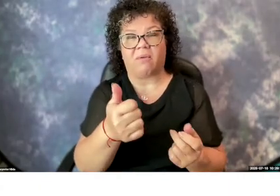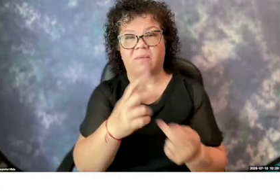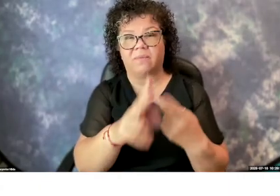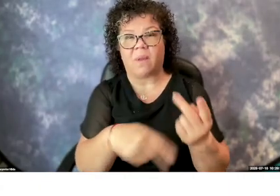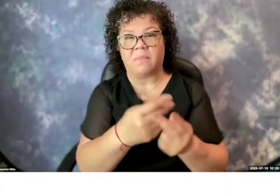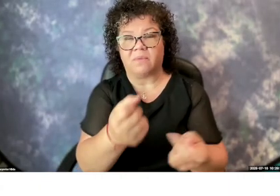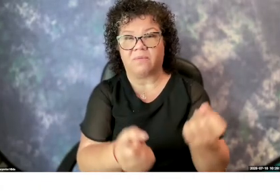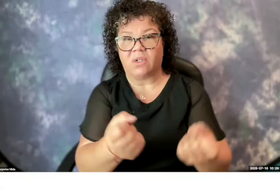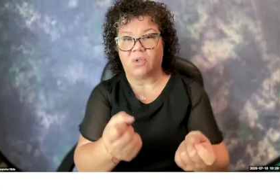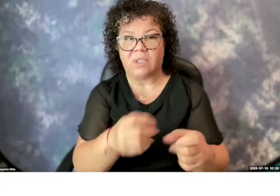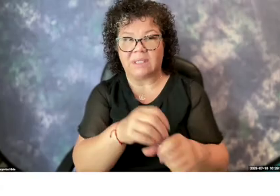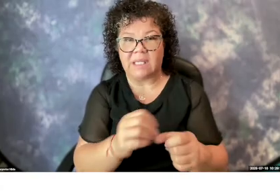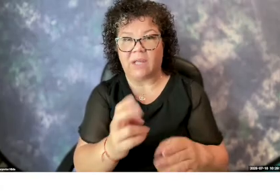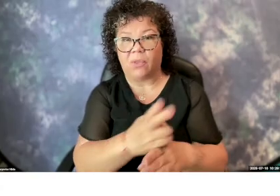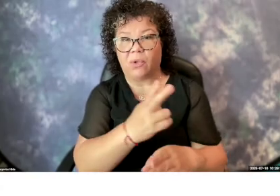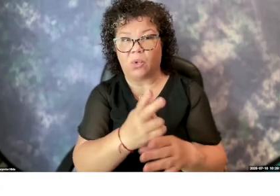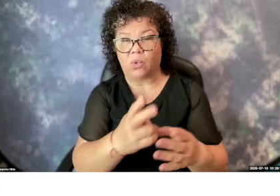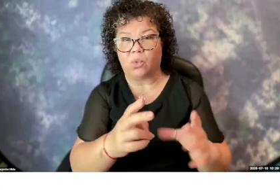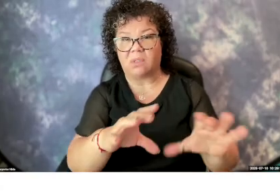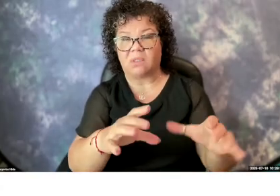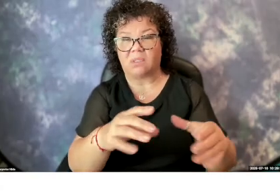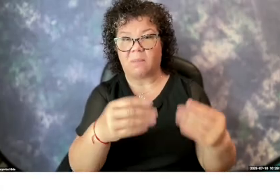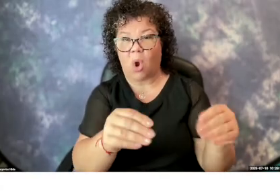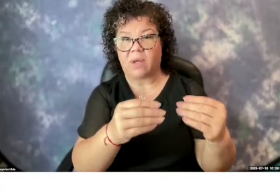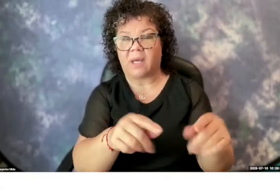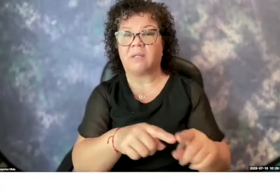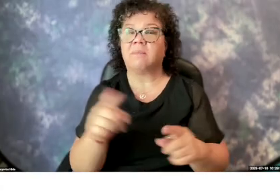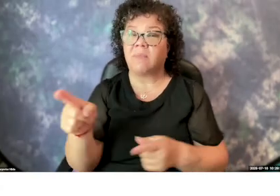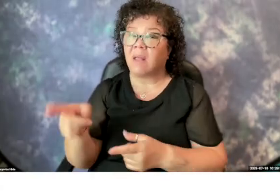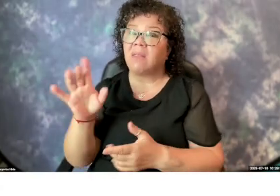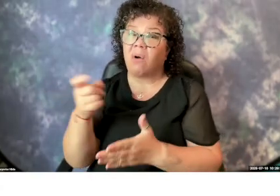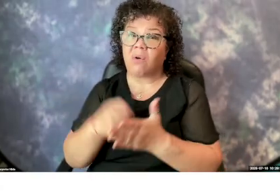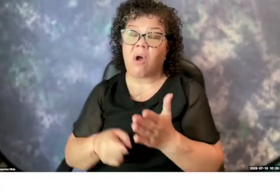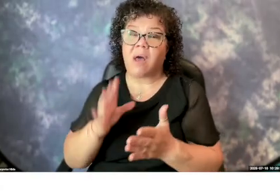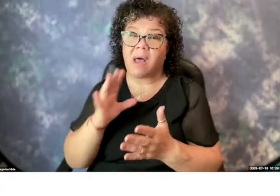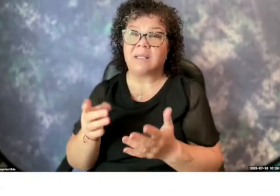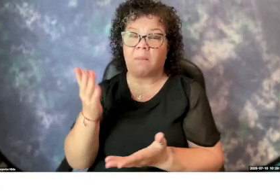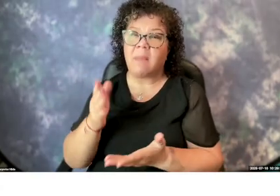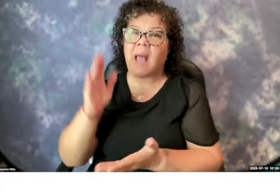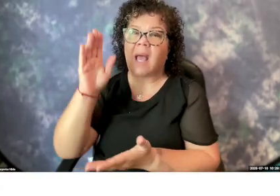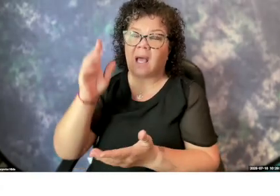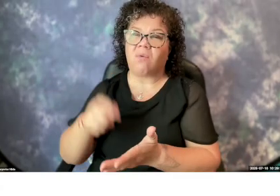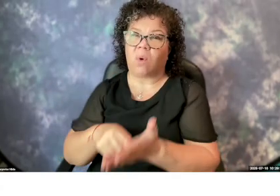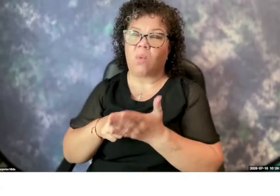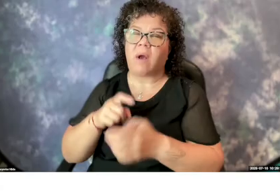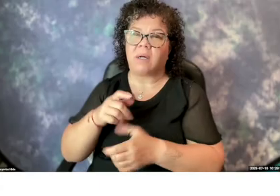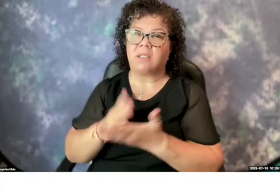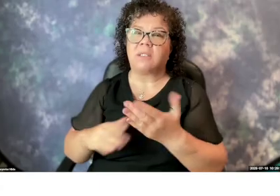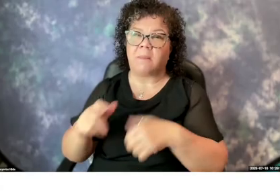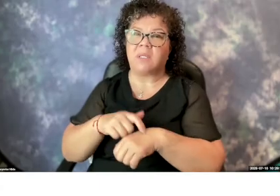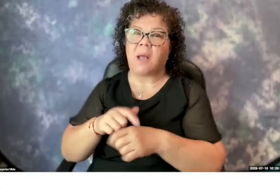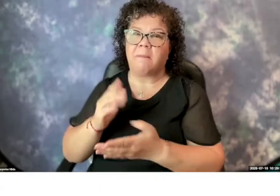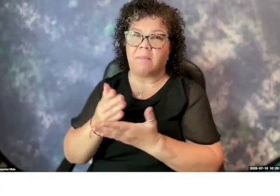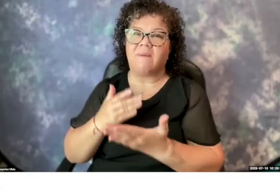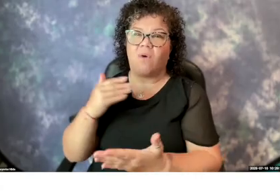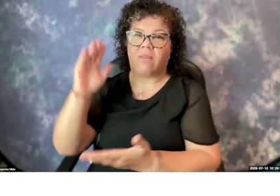used market, it may take some time before the prices come down to the extent that they're affordable, even with these large incentives that are available